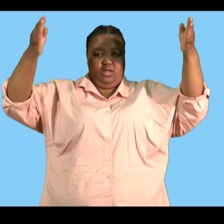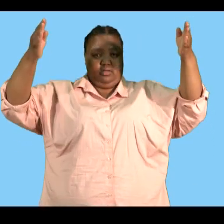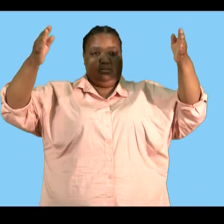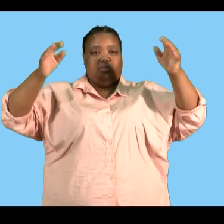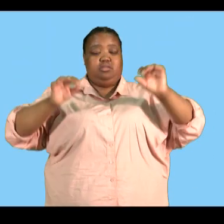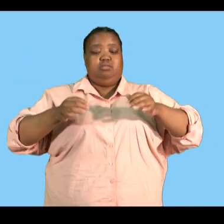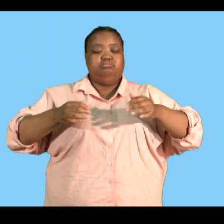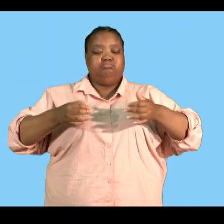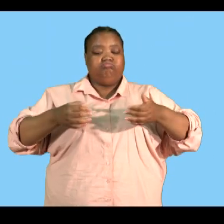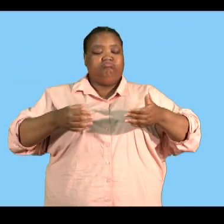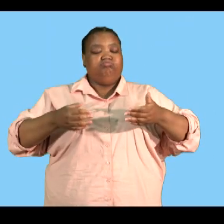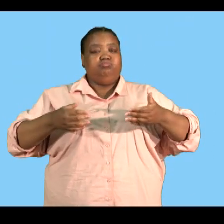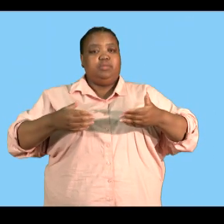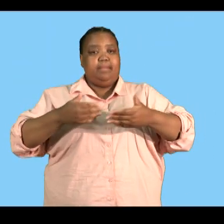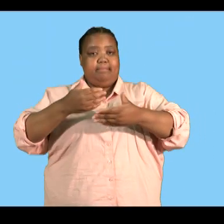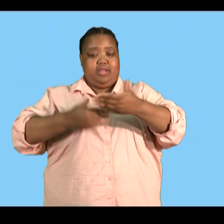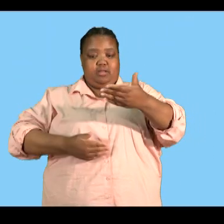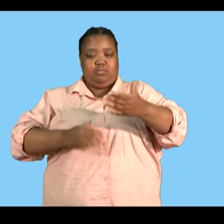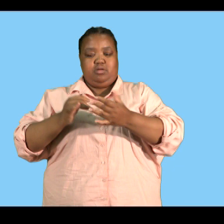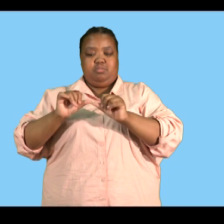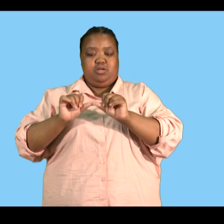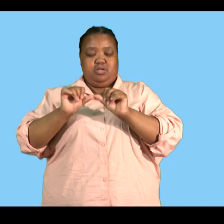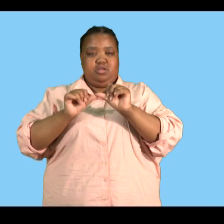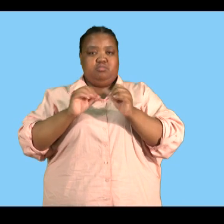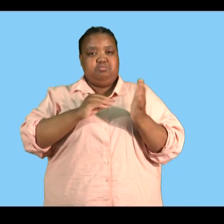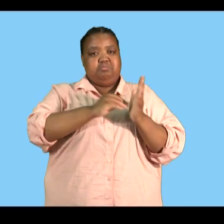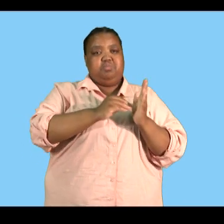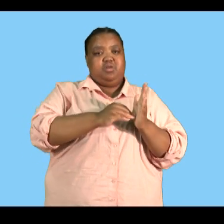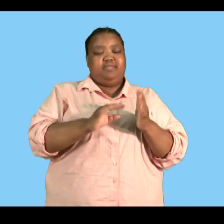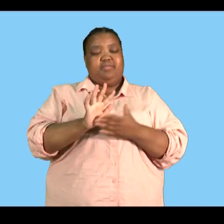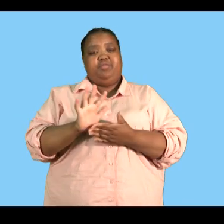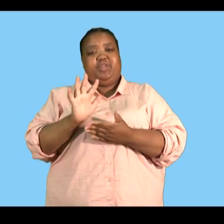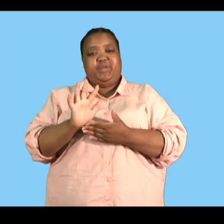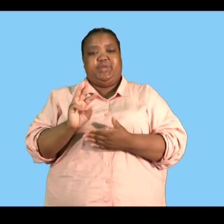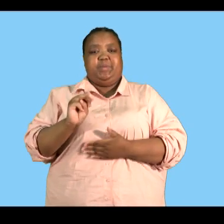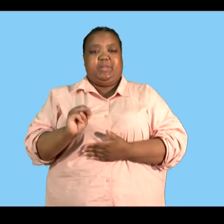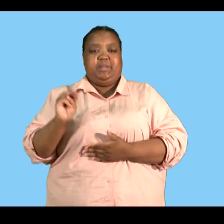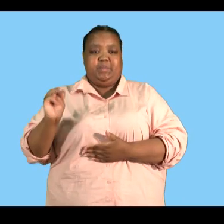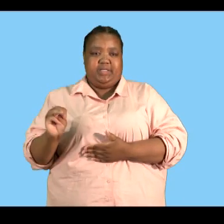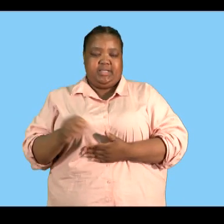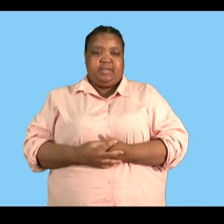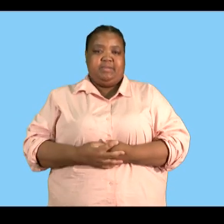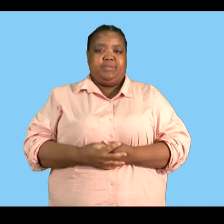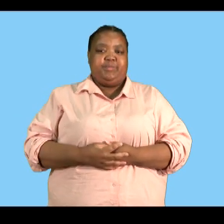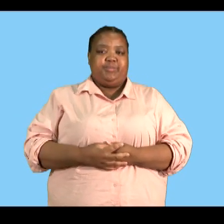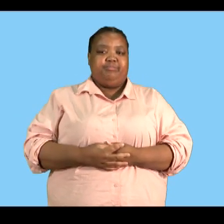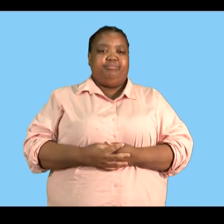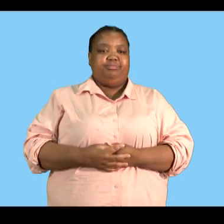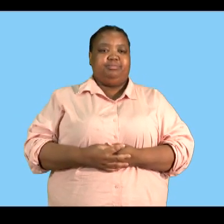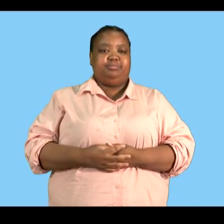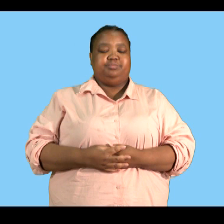length that is measured on paper, of which is 15 millimeters. So this will give